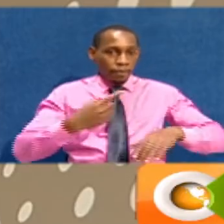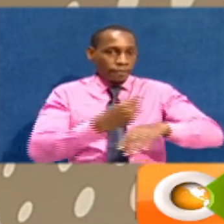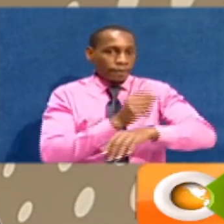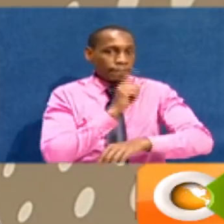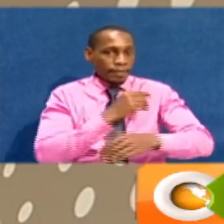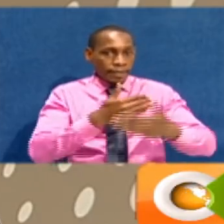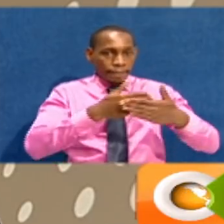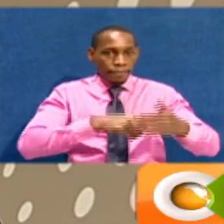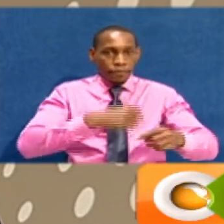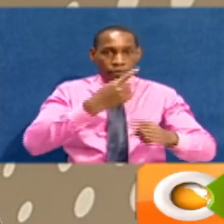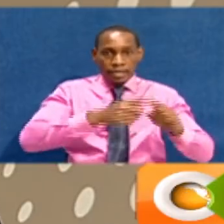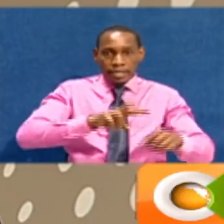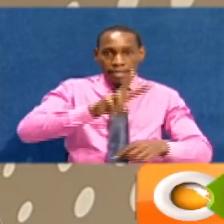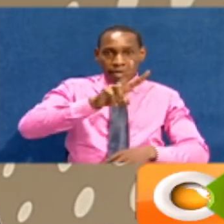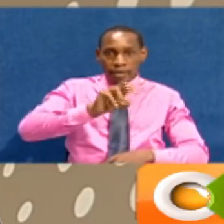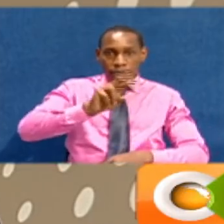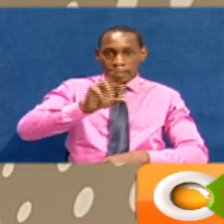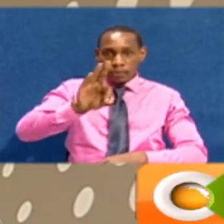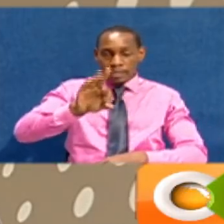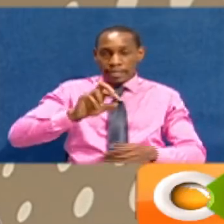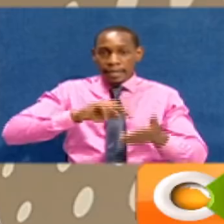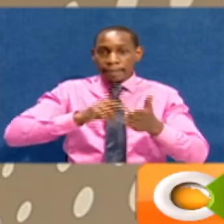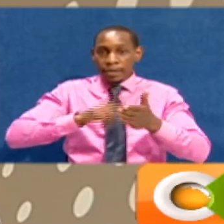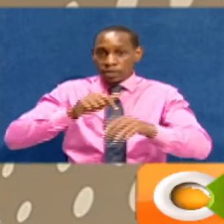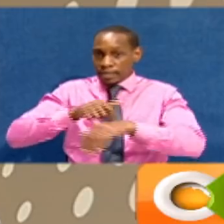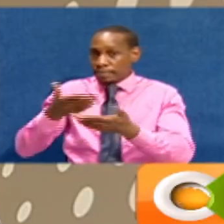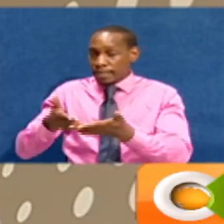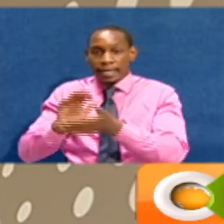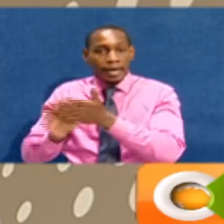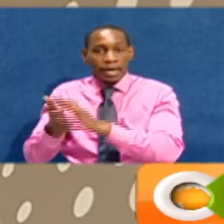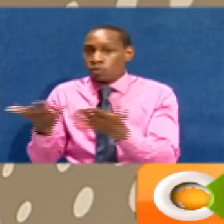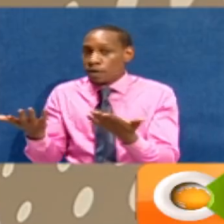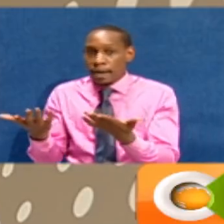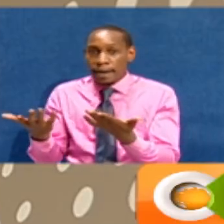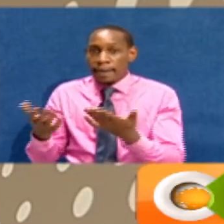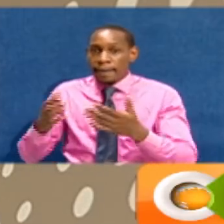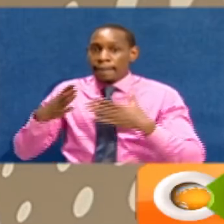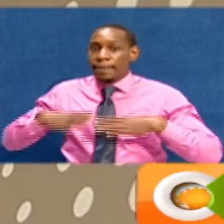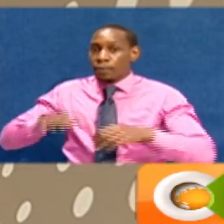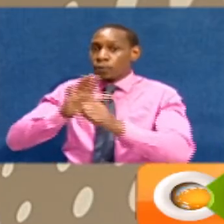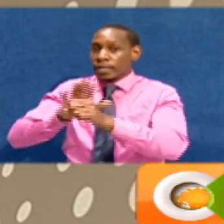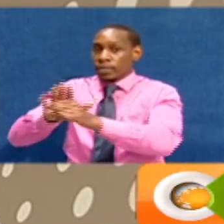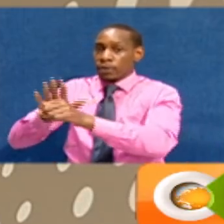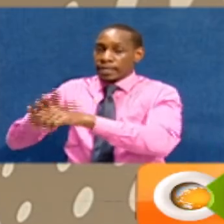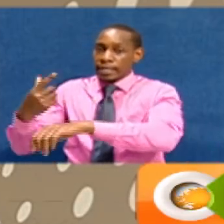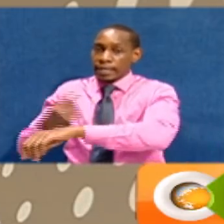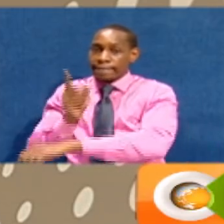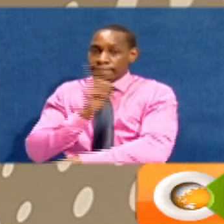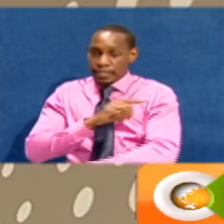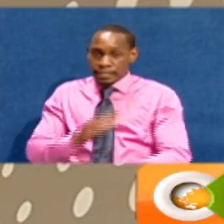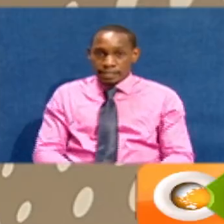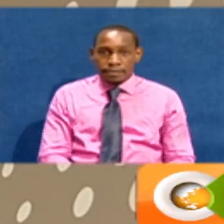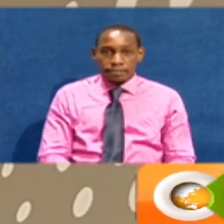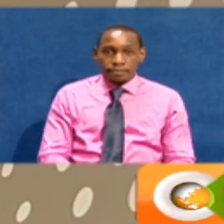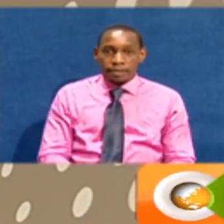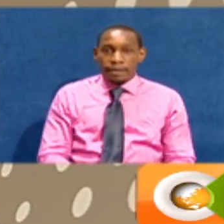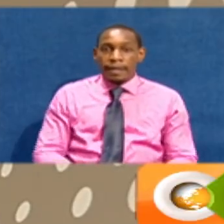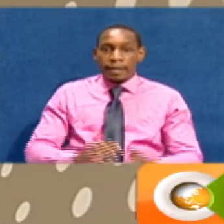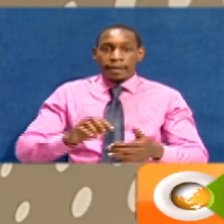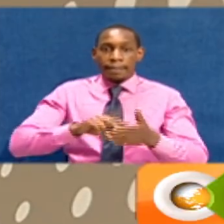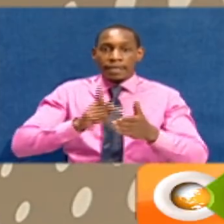by 2023, that means in the meantime, we won't have had a big population of those, you know, vaccinated. So that